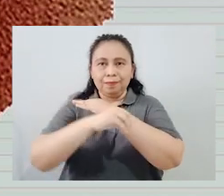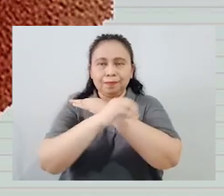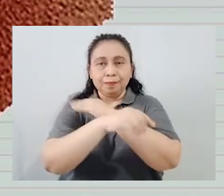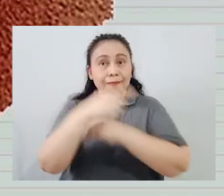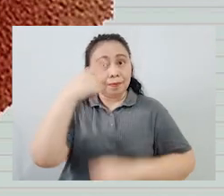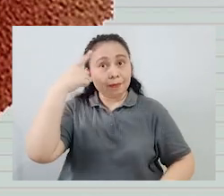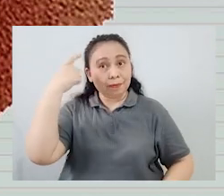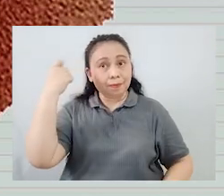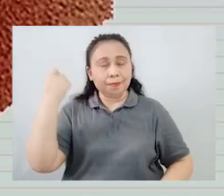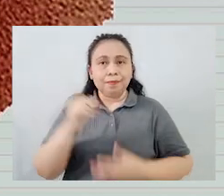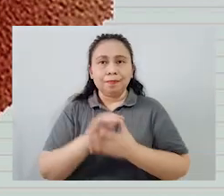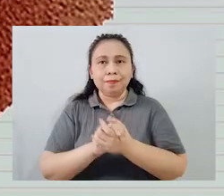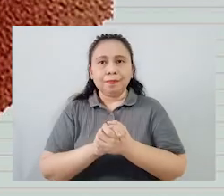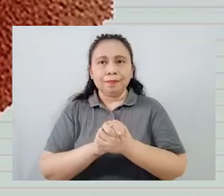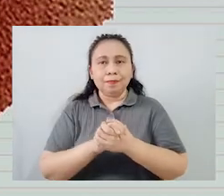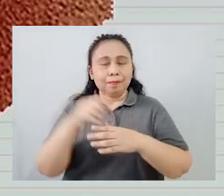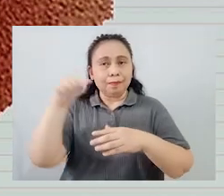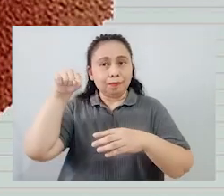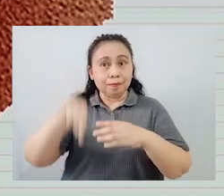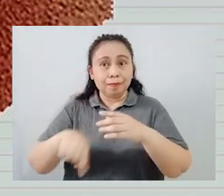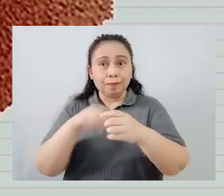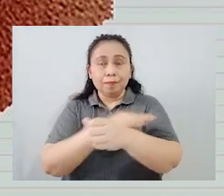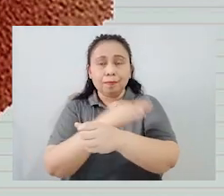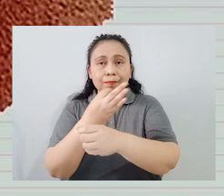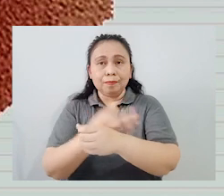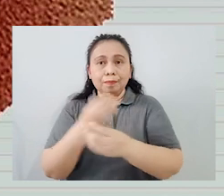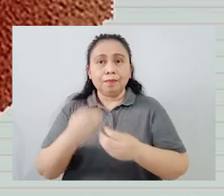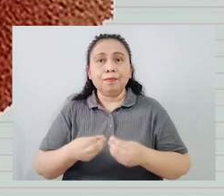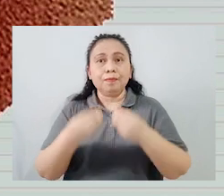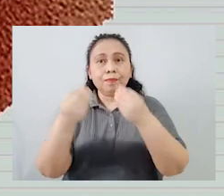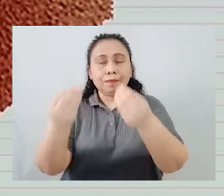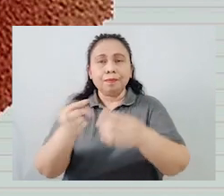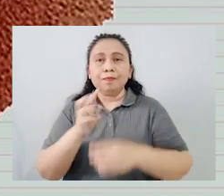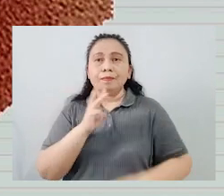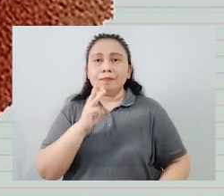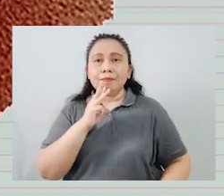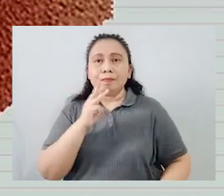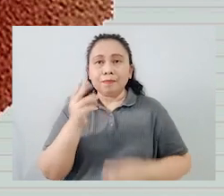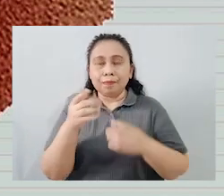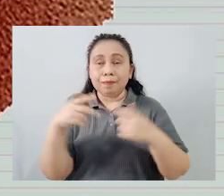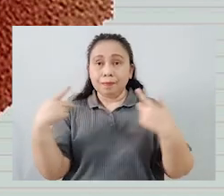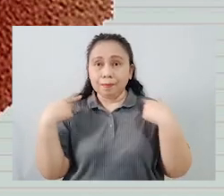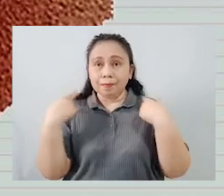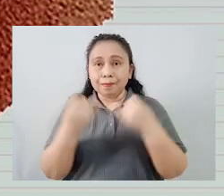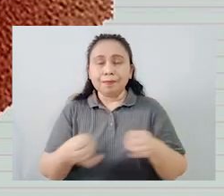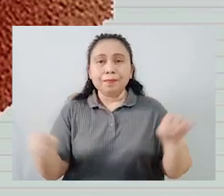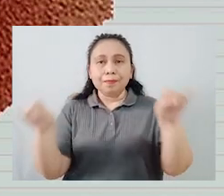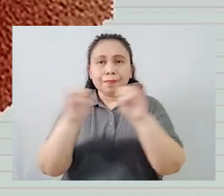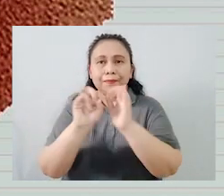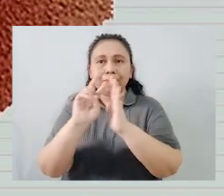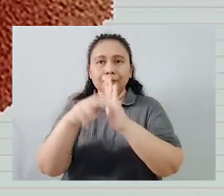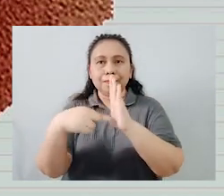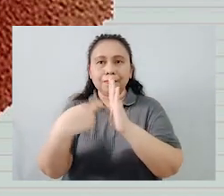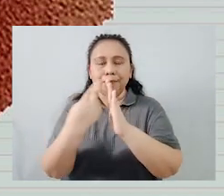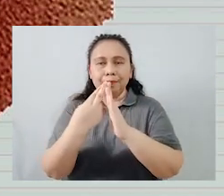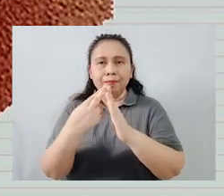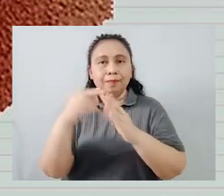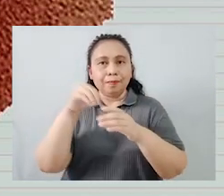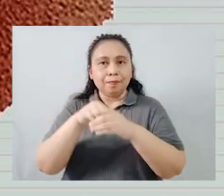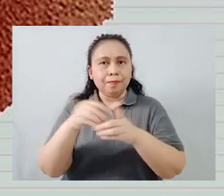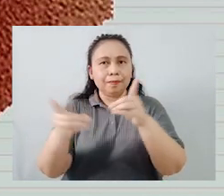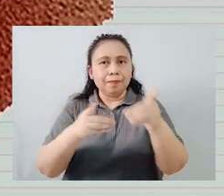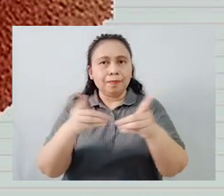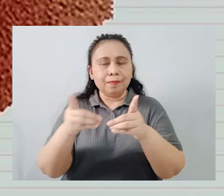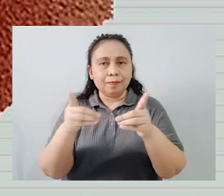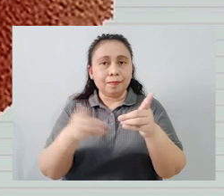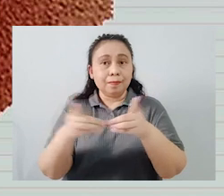is because the downward force exerted by the water plays a vital role in determining the compactness of